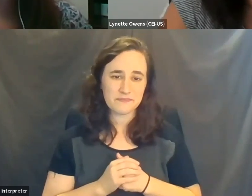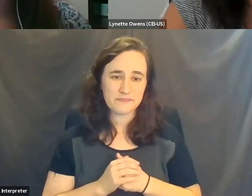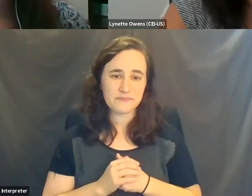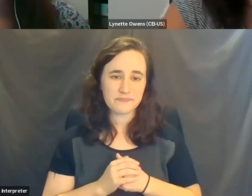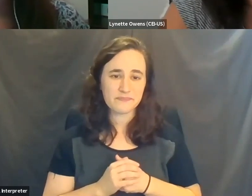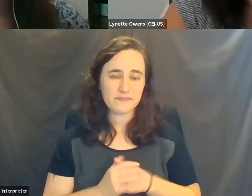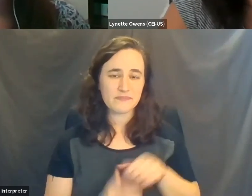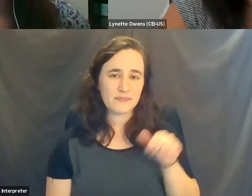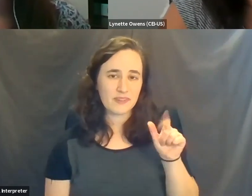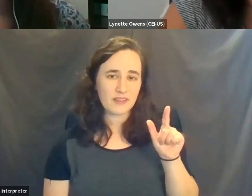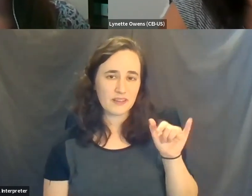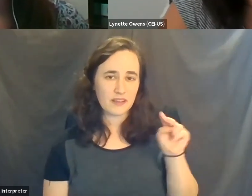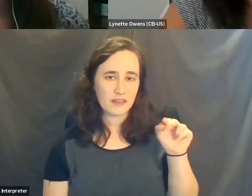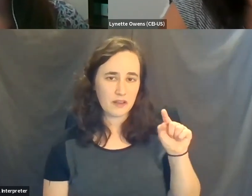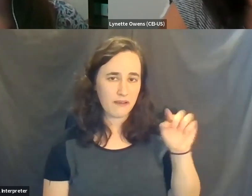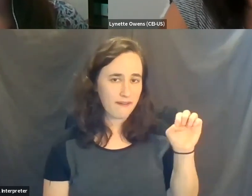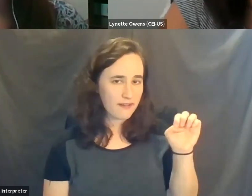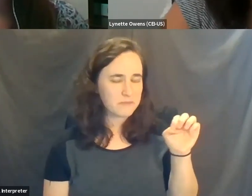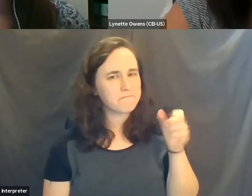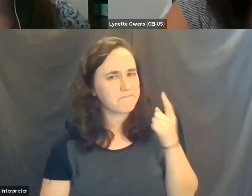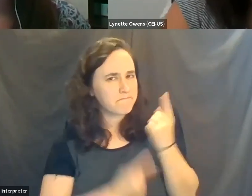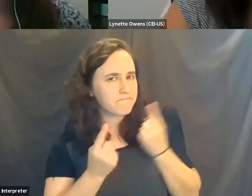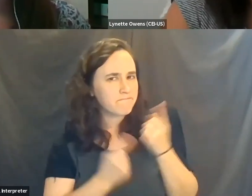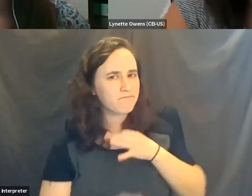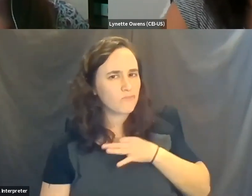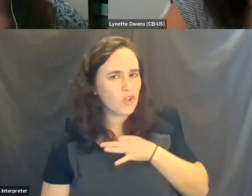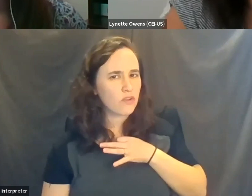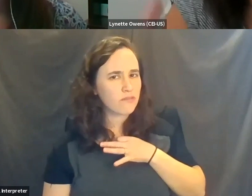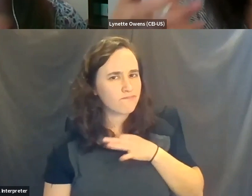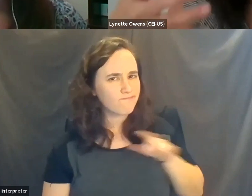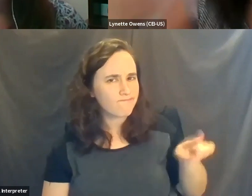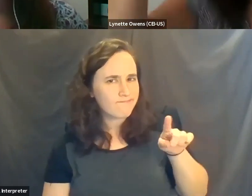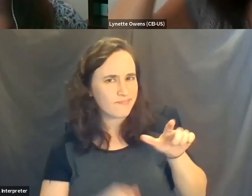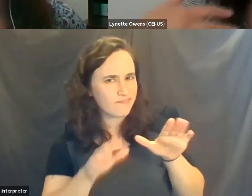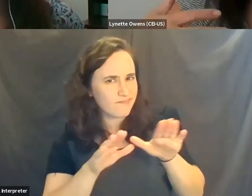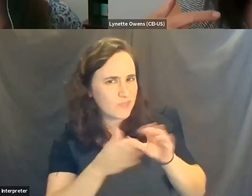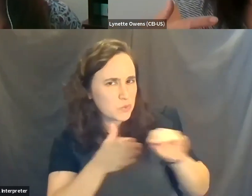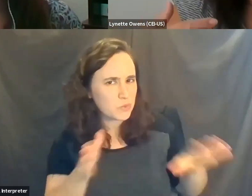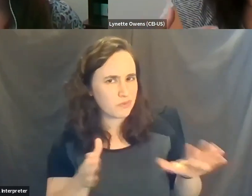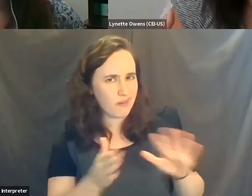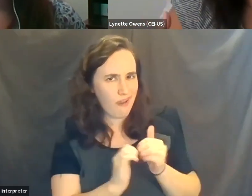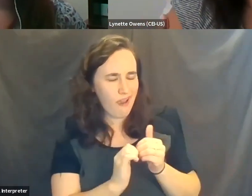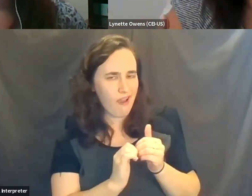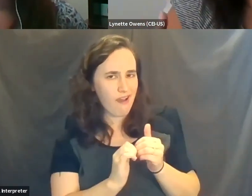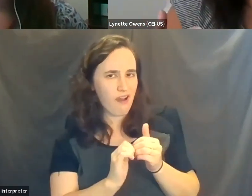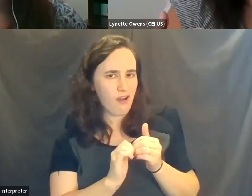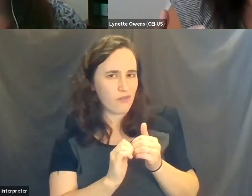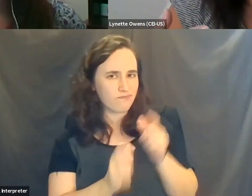I'm curious to know how the kids adjusted from an educator's